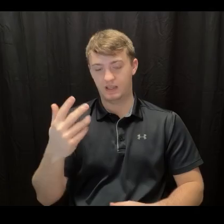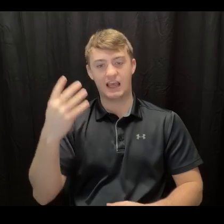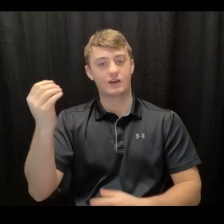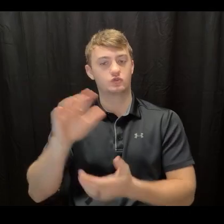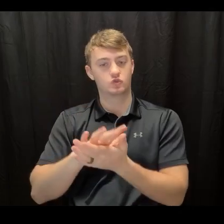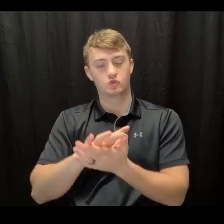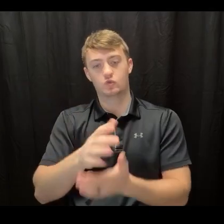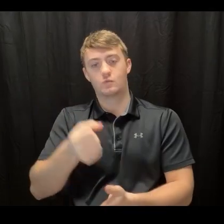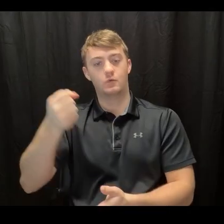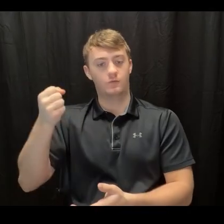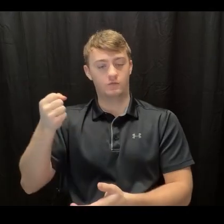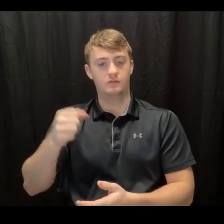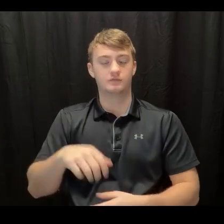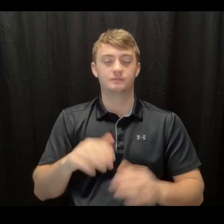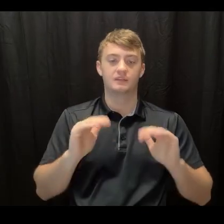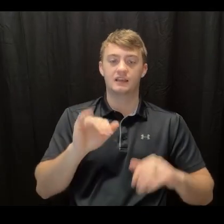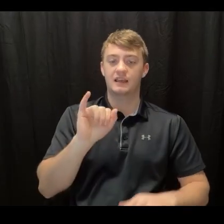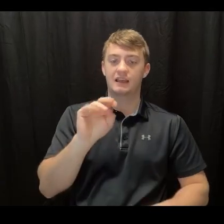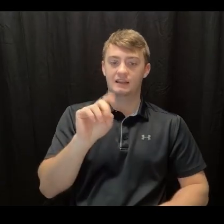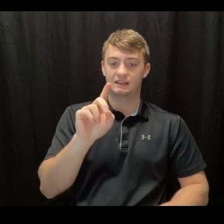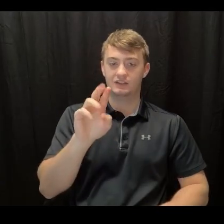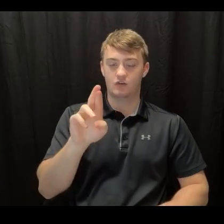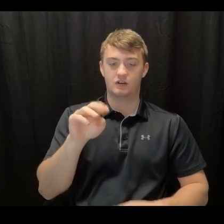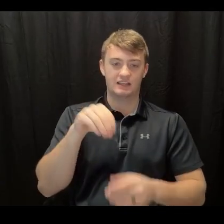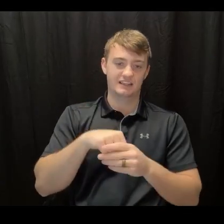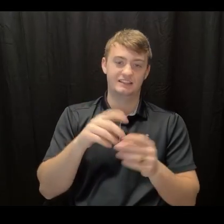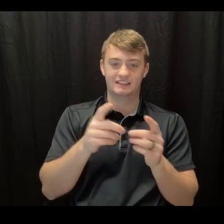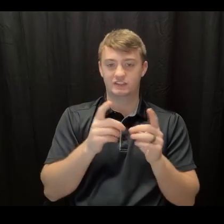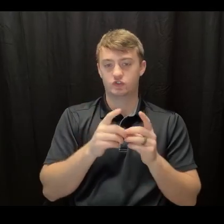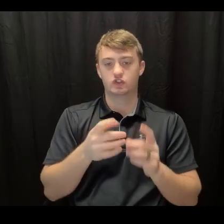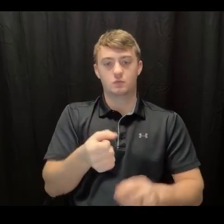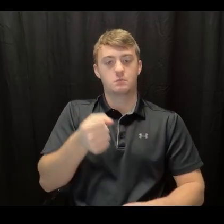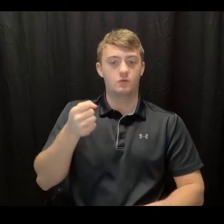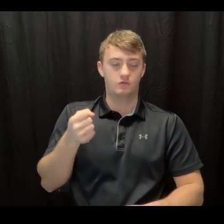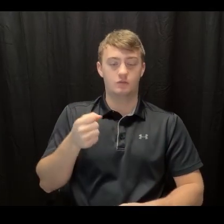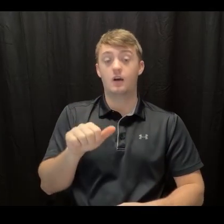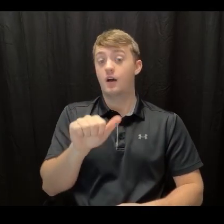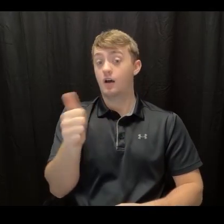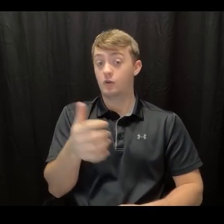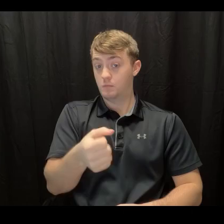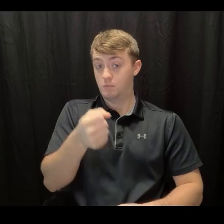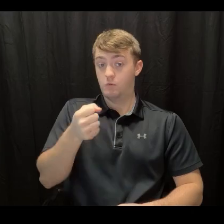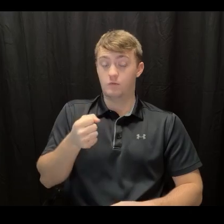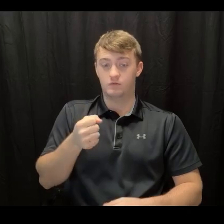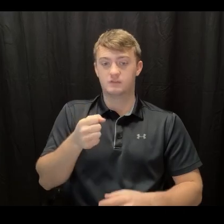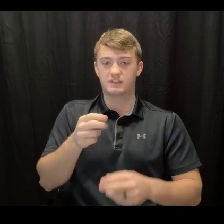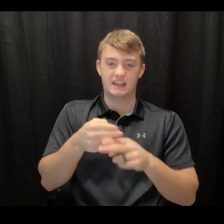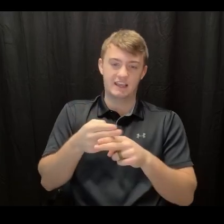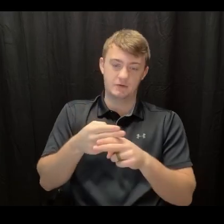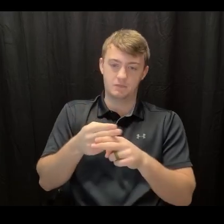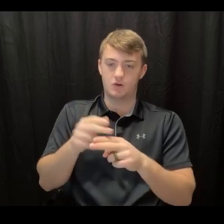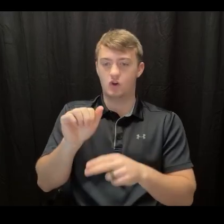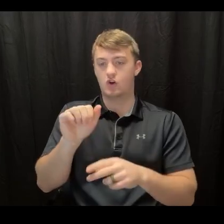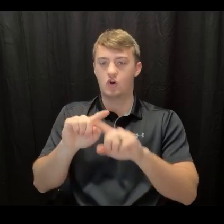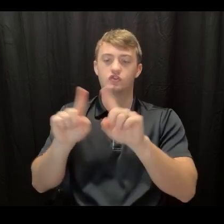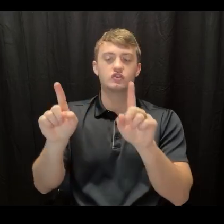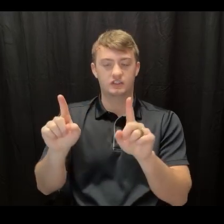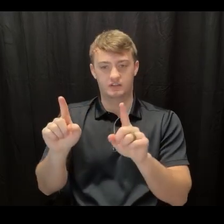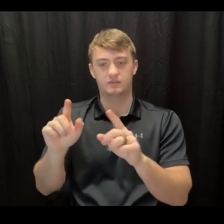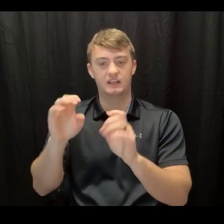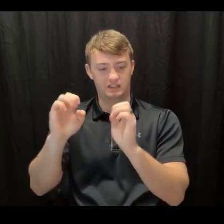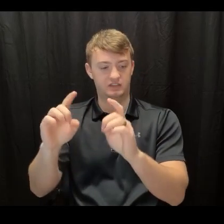is an out-of-school removal, and INDR is an in-district removal. And then other removals would be the interim alternative